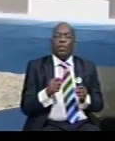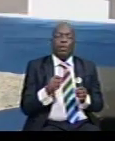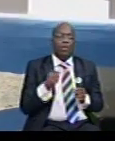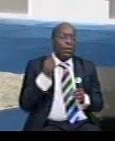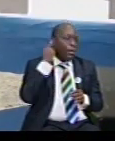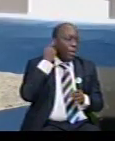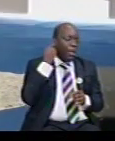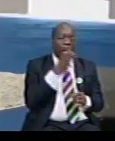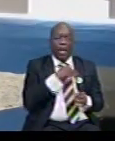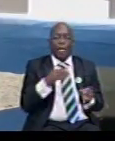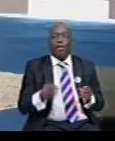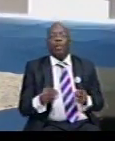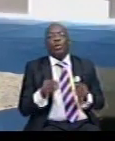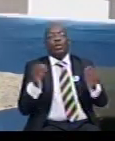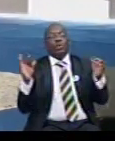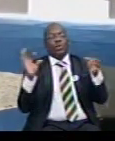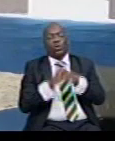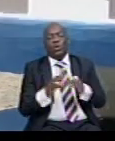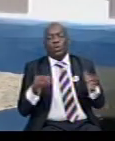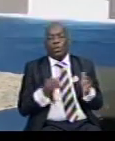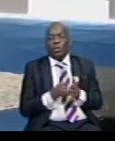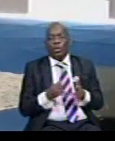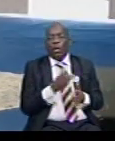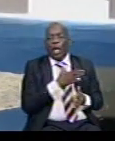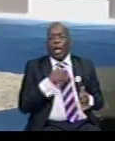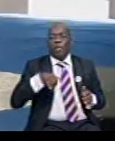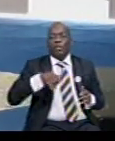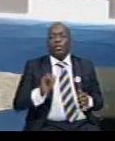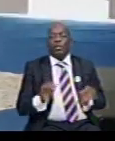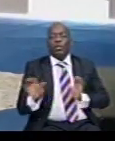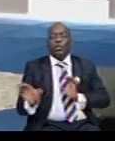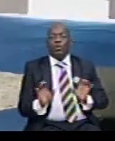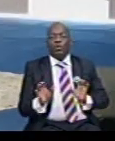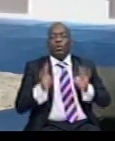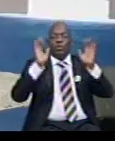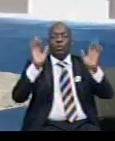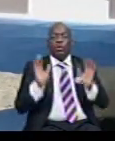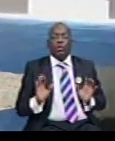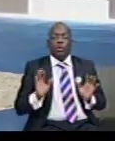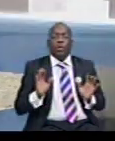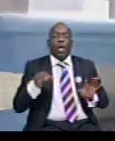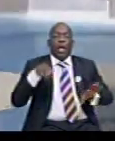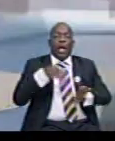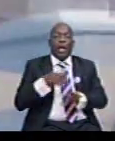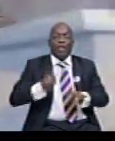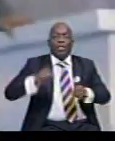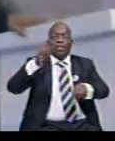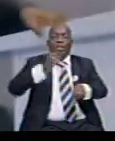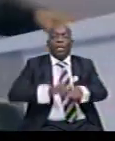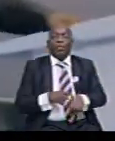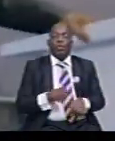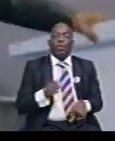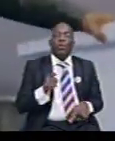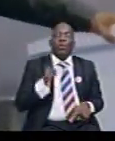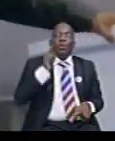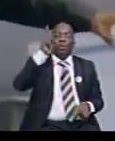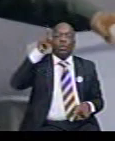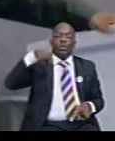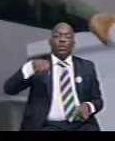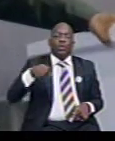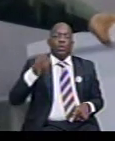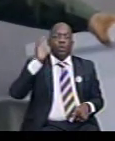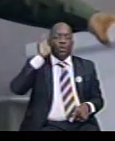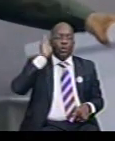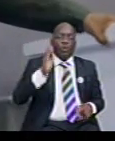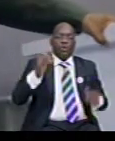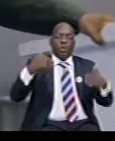back there again, still performing miracles. At the time, he should have been totally weary